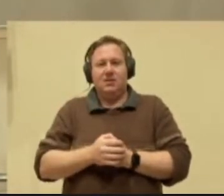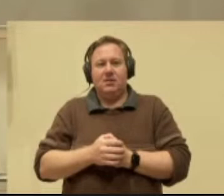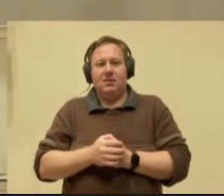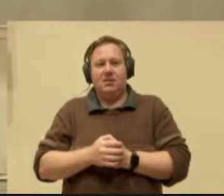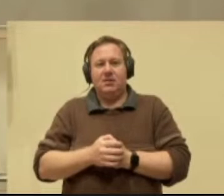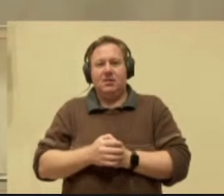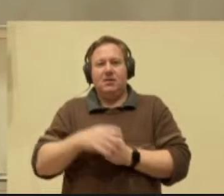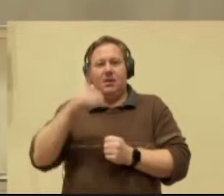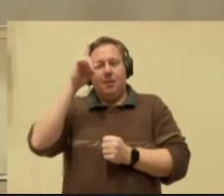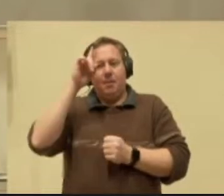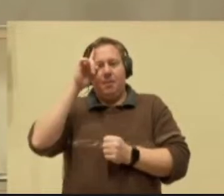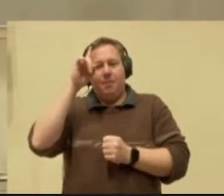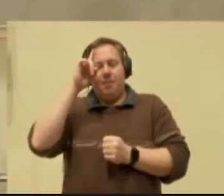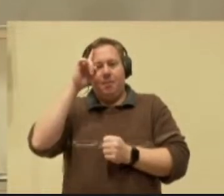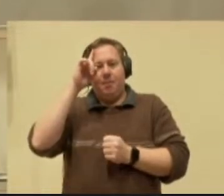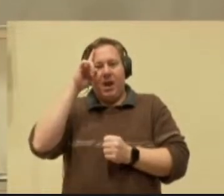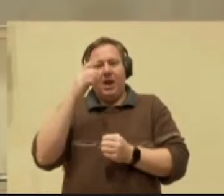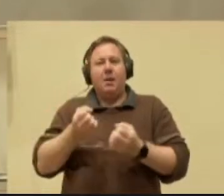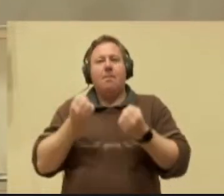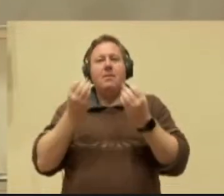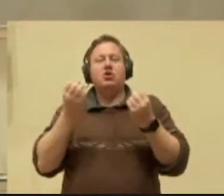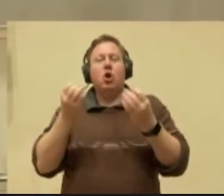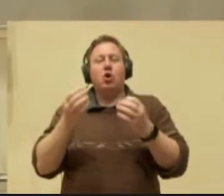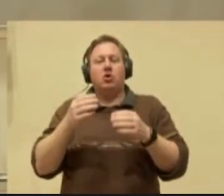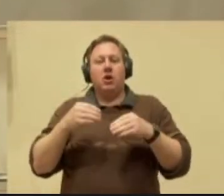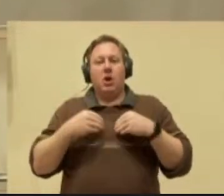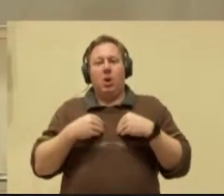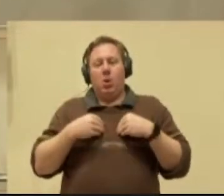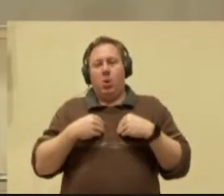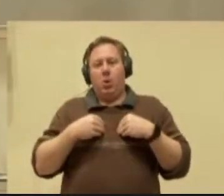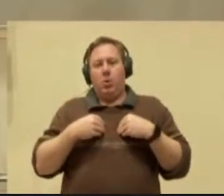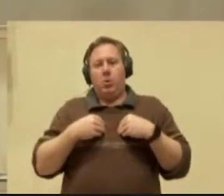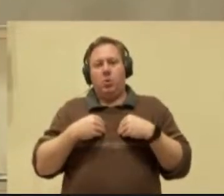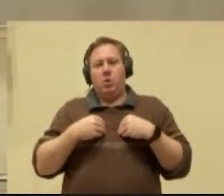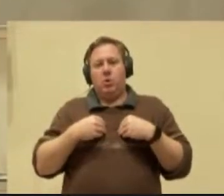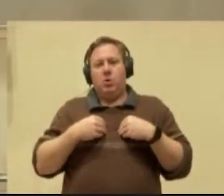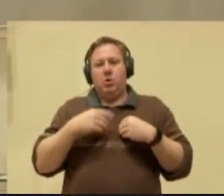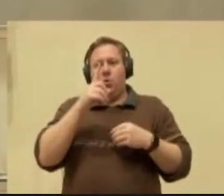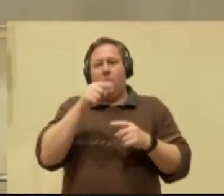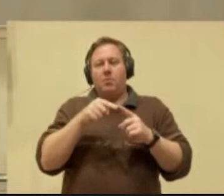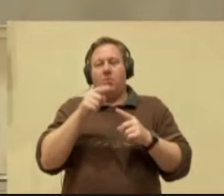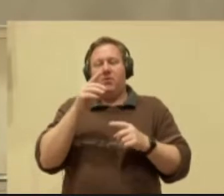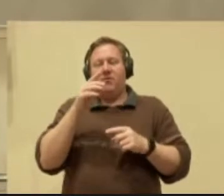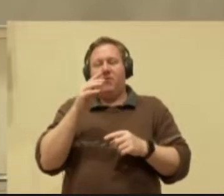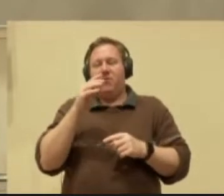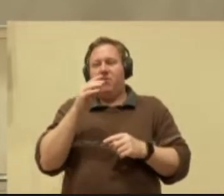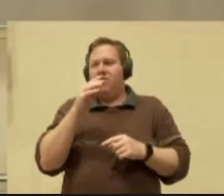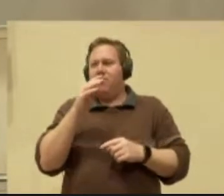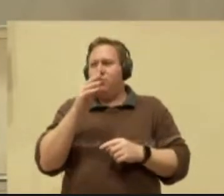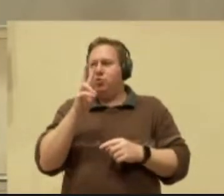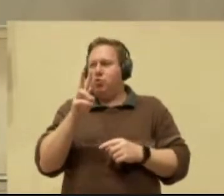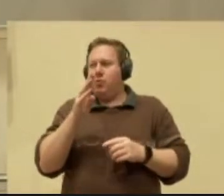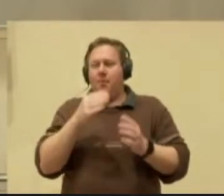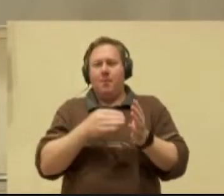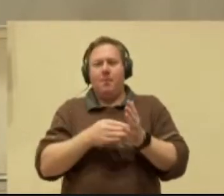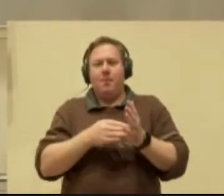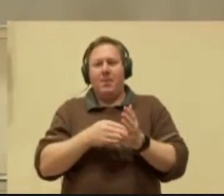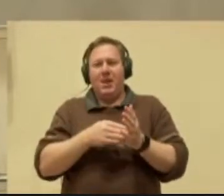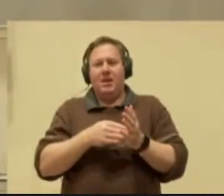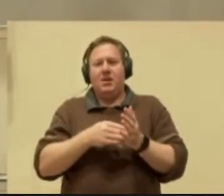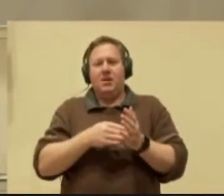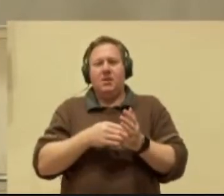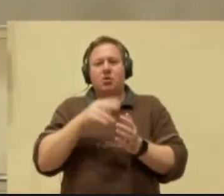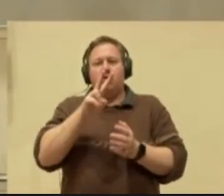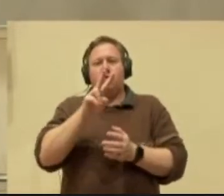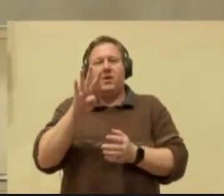million which may which equaled to 24 of the total